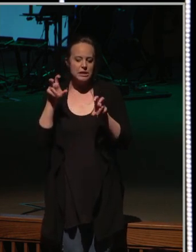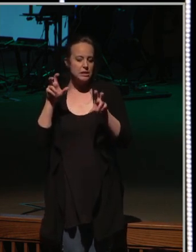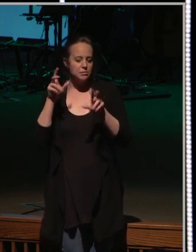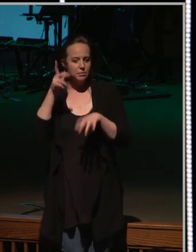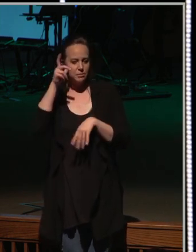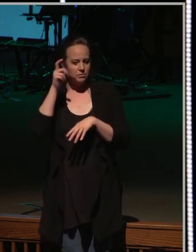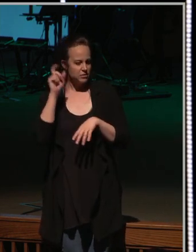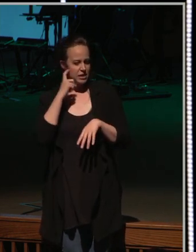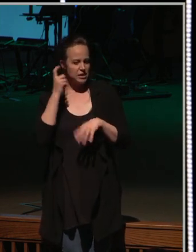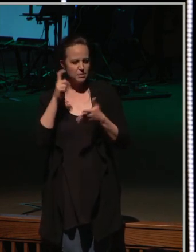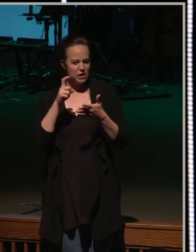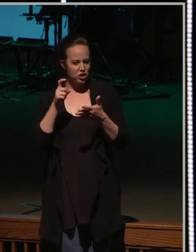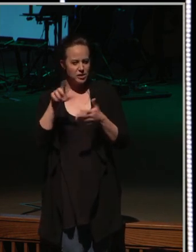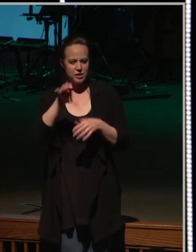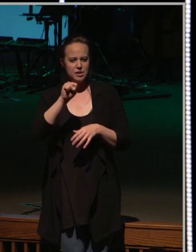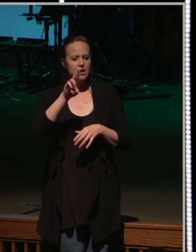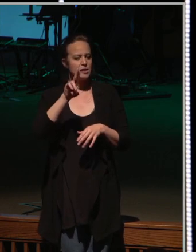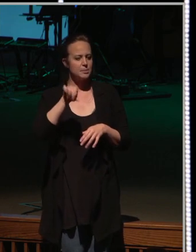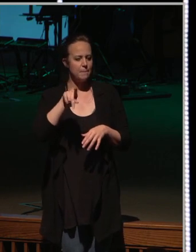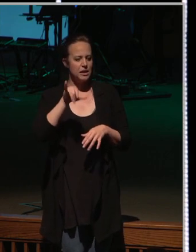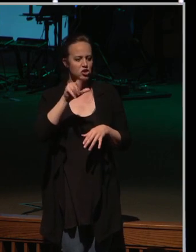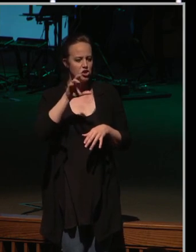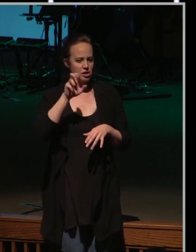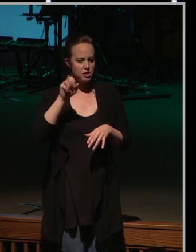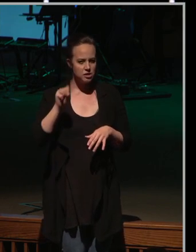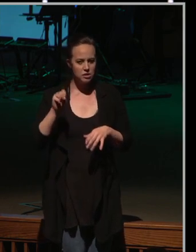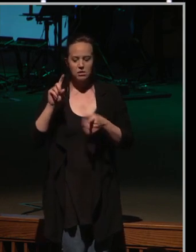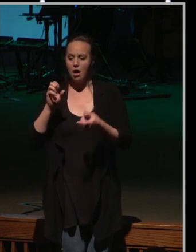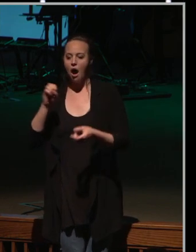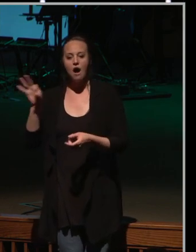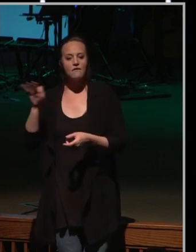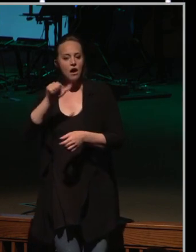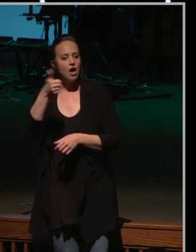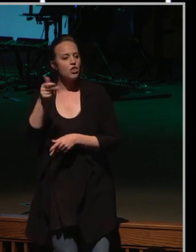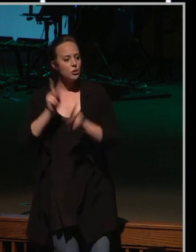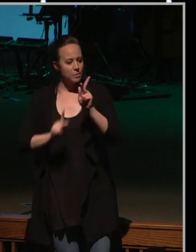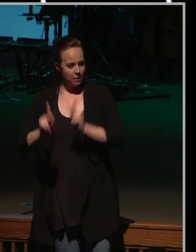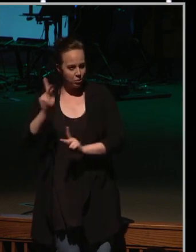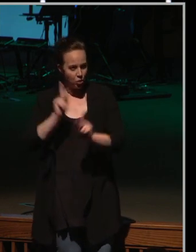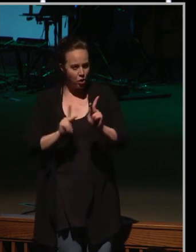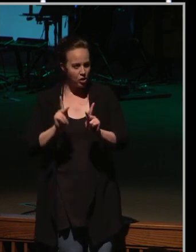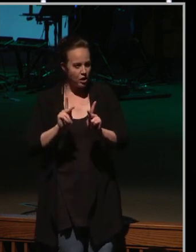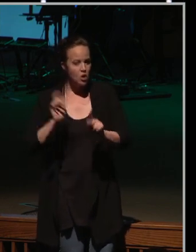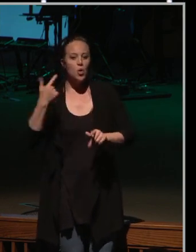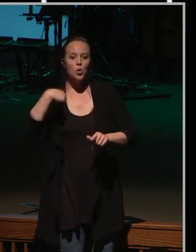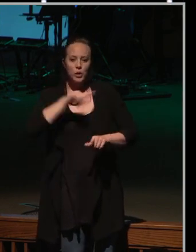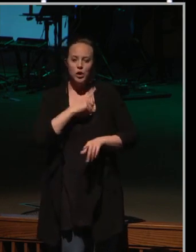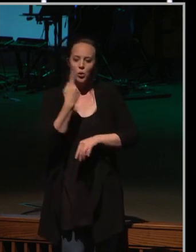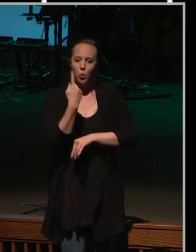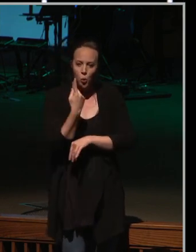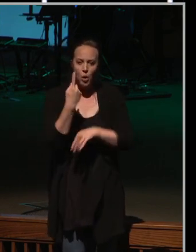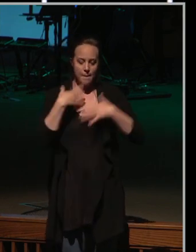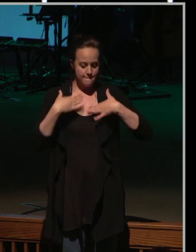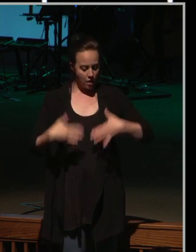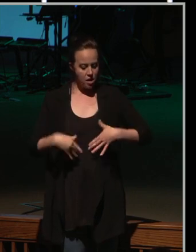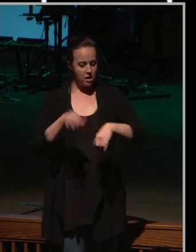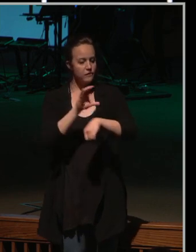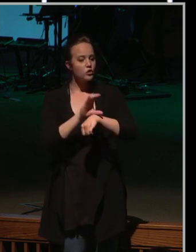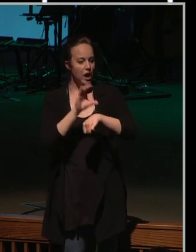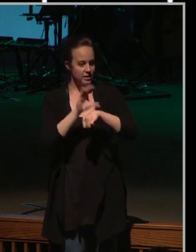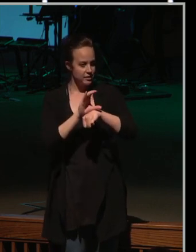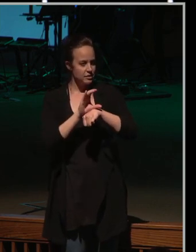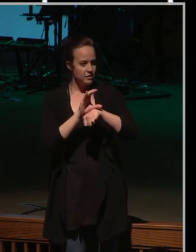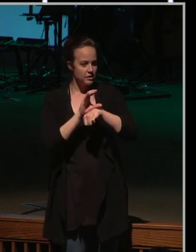ethnic, economically diverse body of Christ. I wonder how well we value those things in our own home.